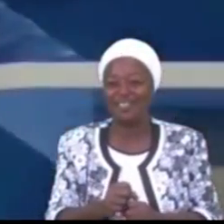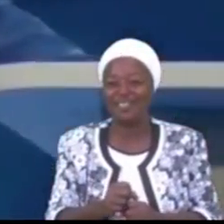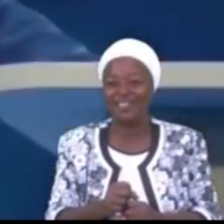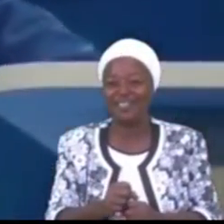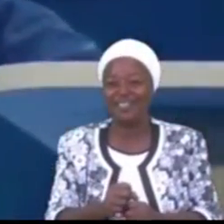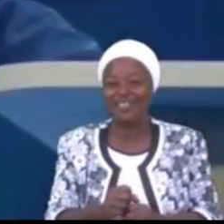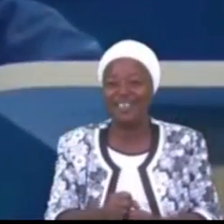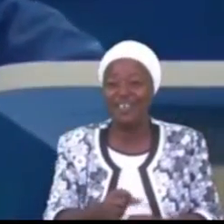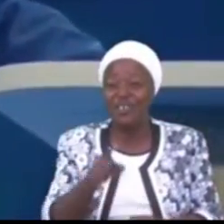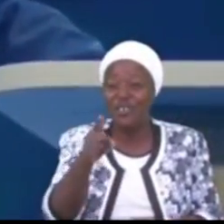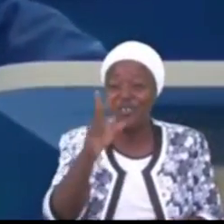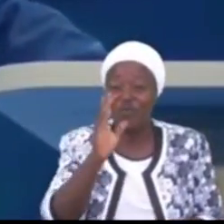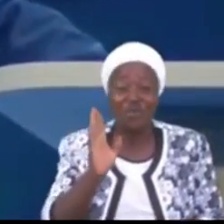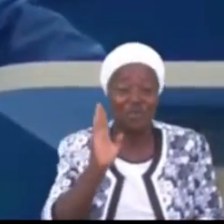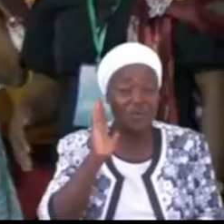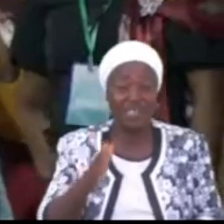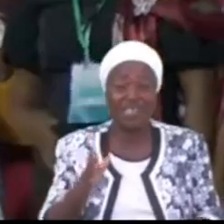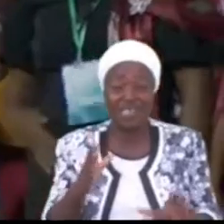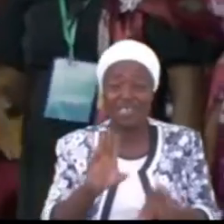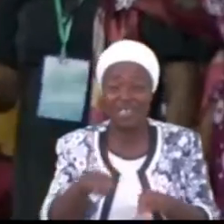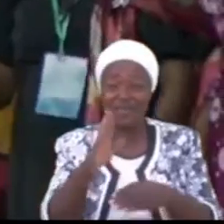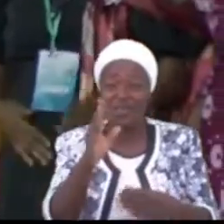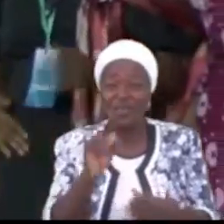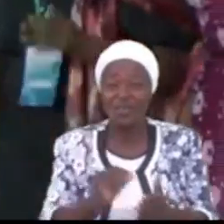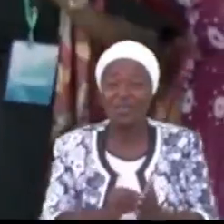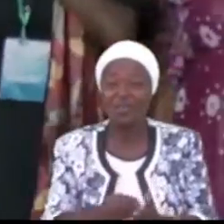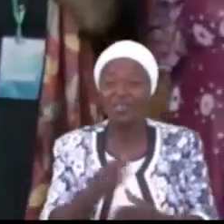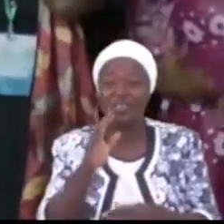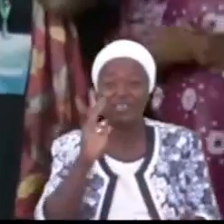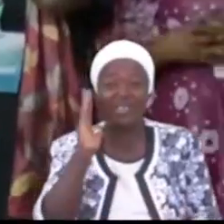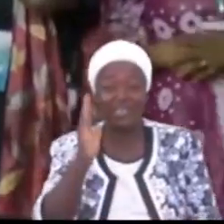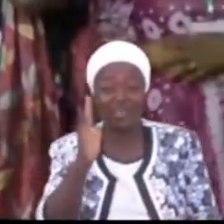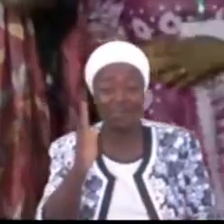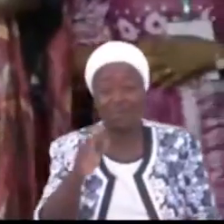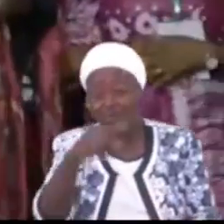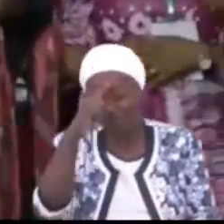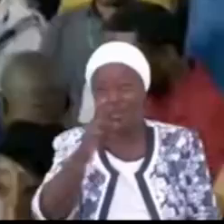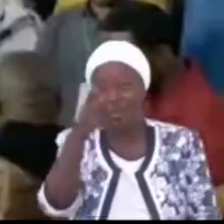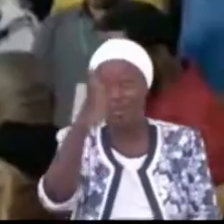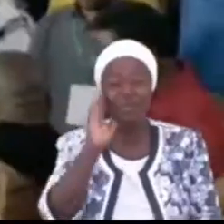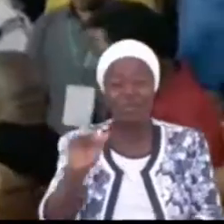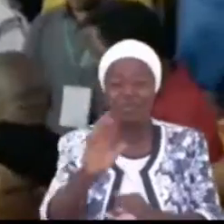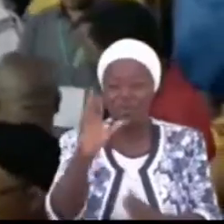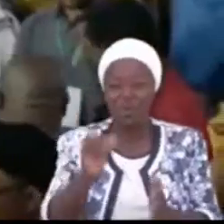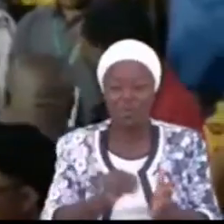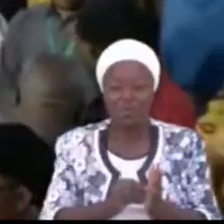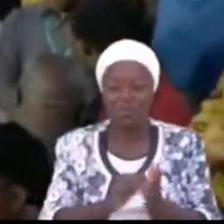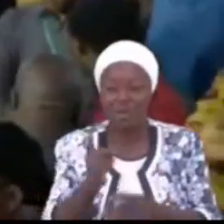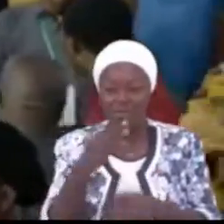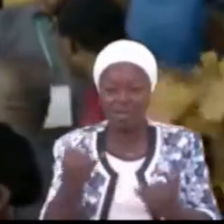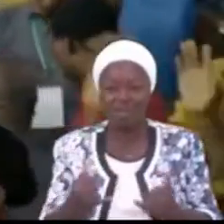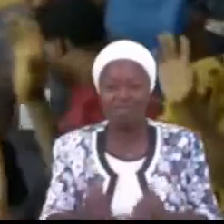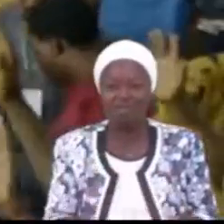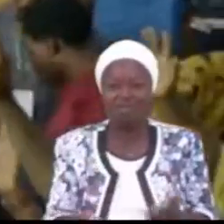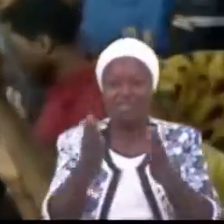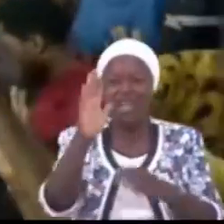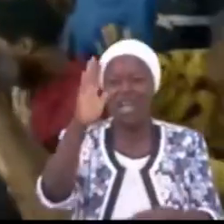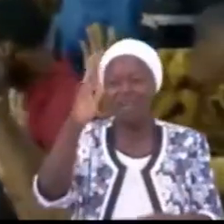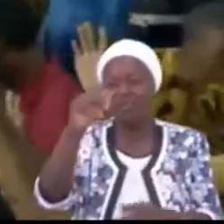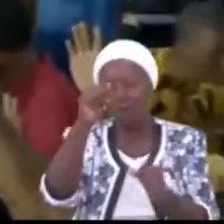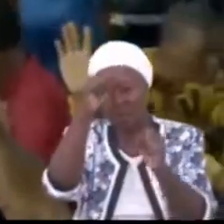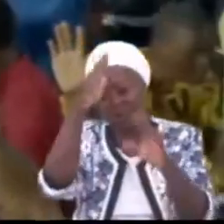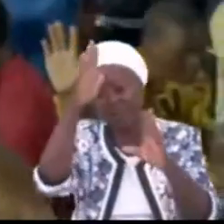You will do your own. I said you will do your own. What are you? Raise up that hand.